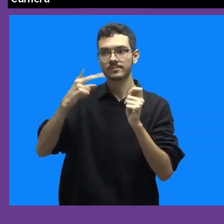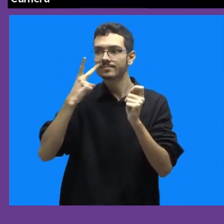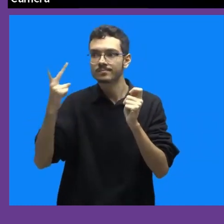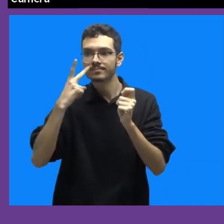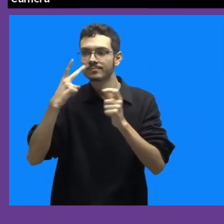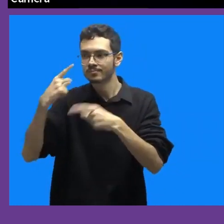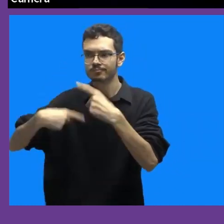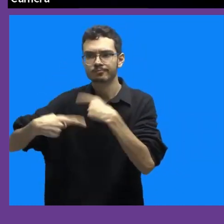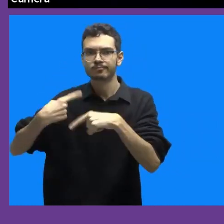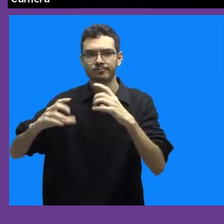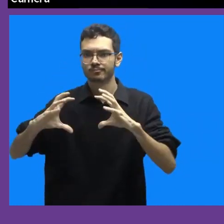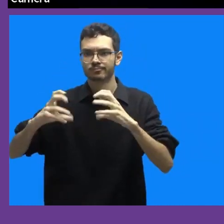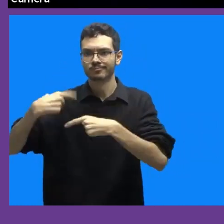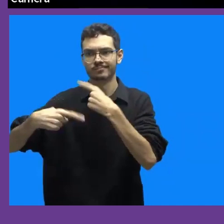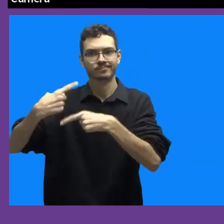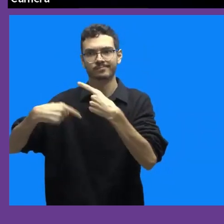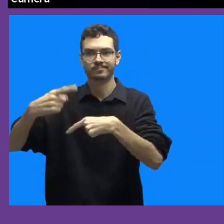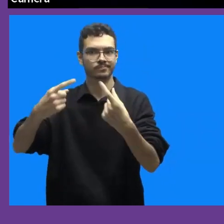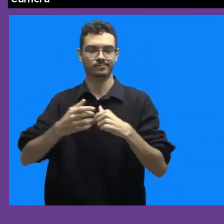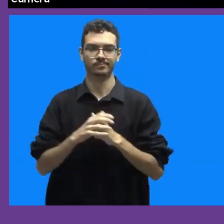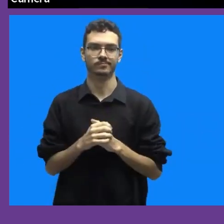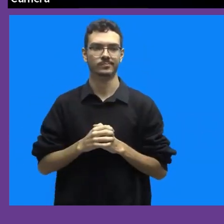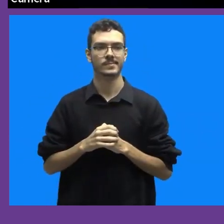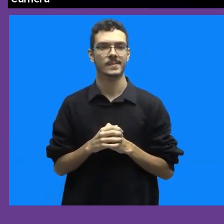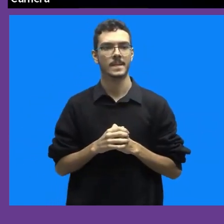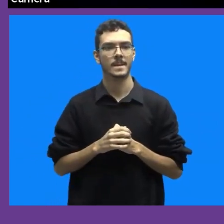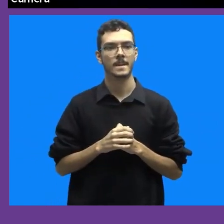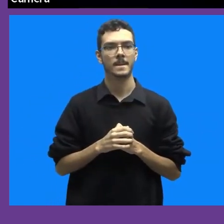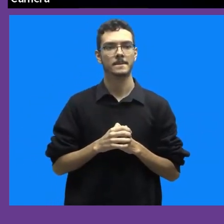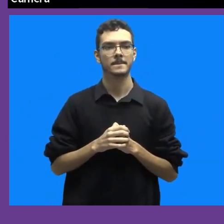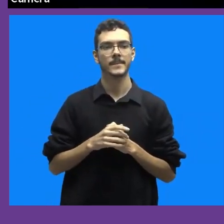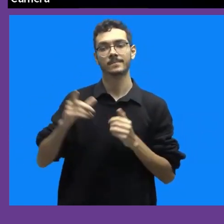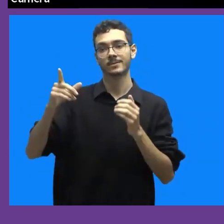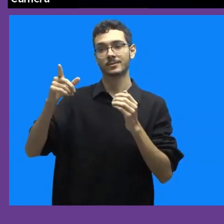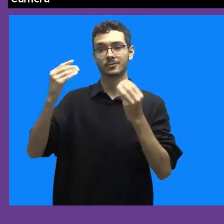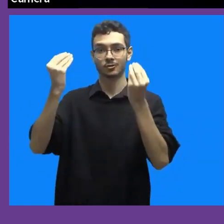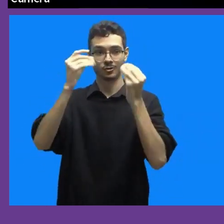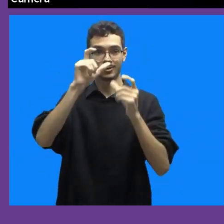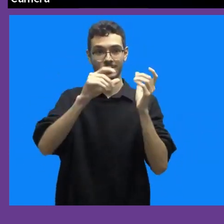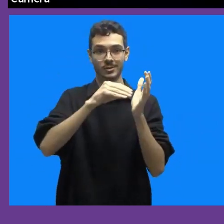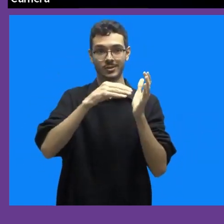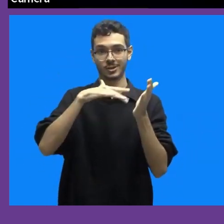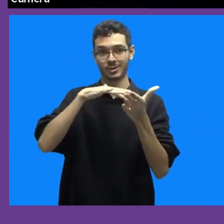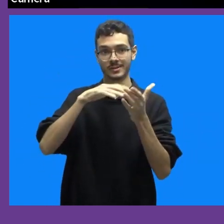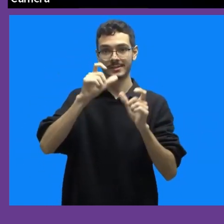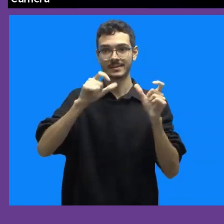In closing, let's reflect on the shared vision that emerged from today's panel. Each panelist